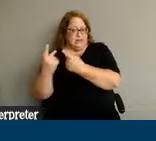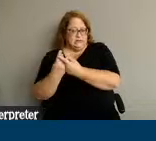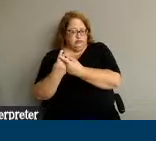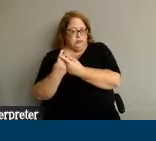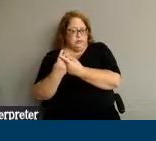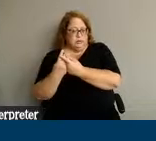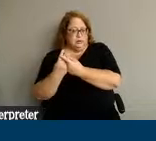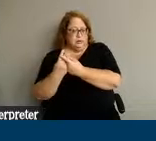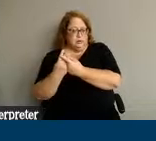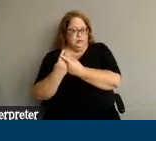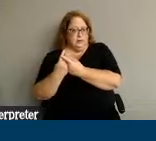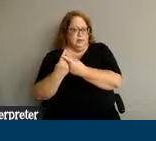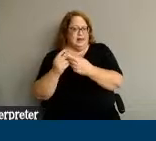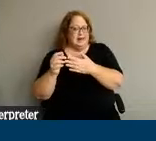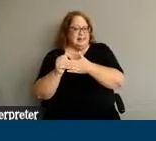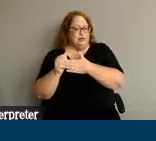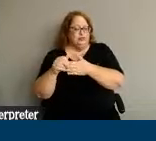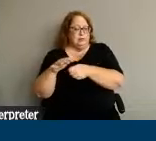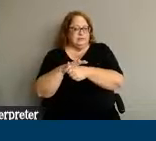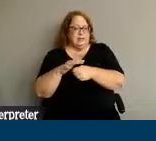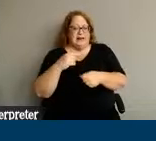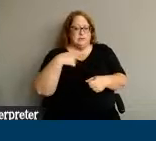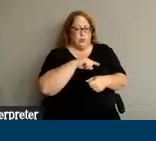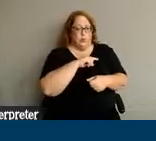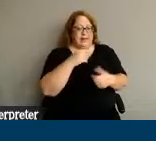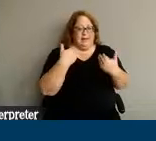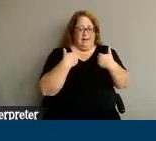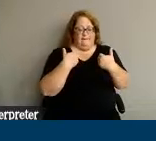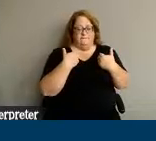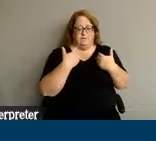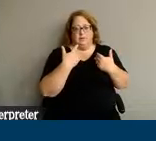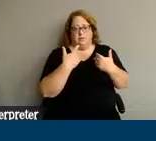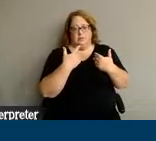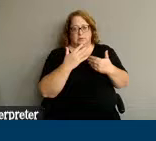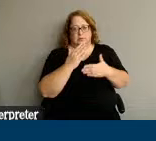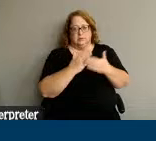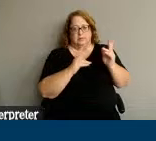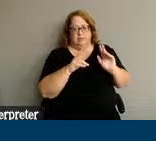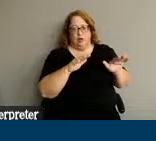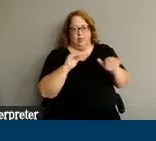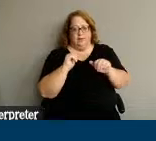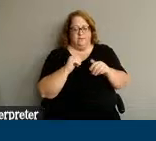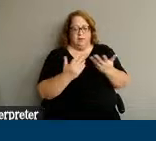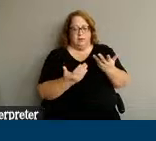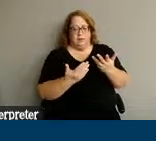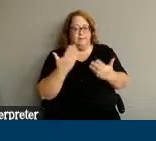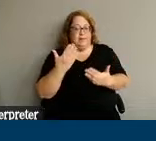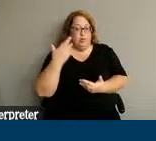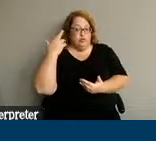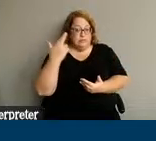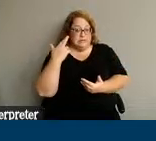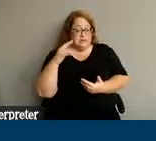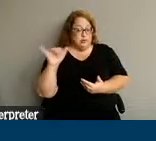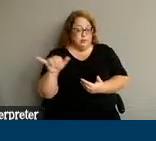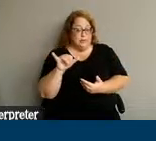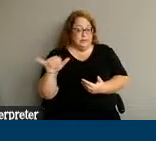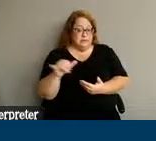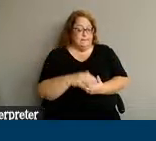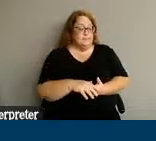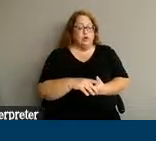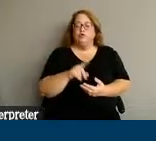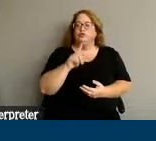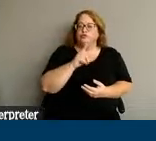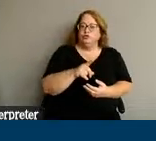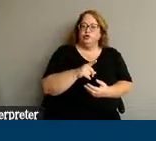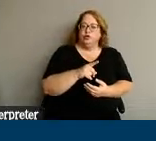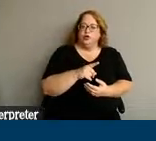place that are in leadership spots, and we have a certain number that are leaving? I think, Maybe the reason could be the same. sure,